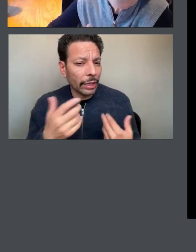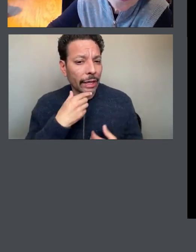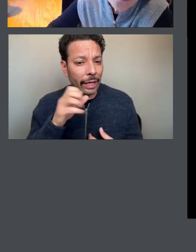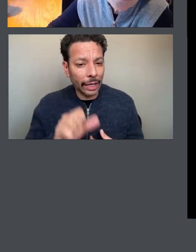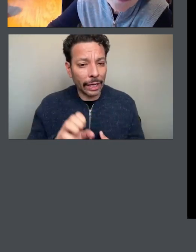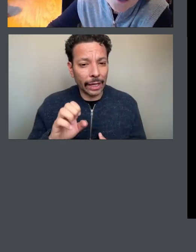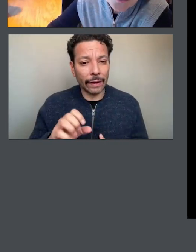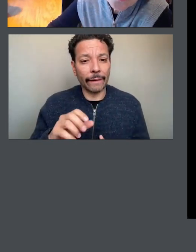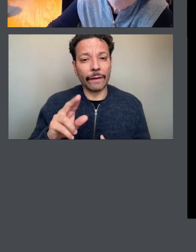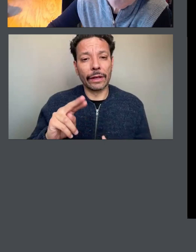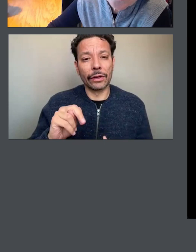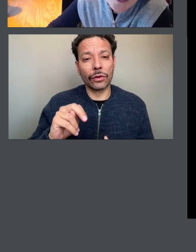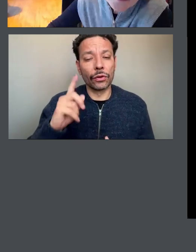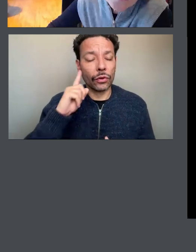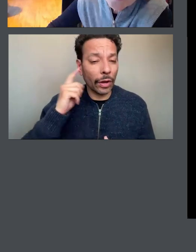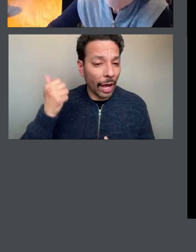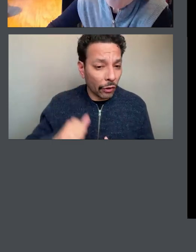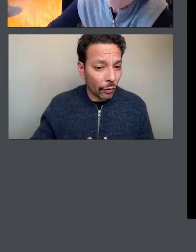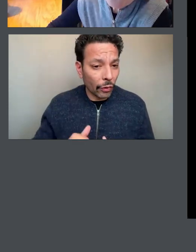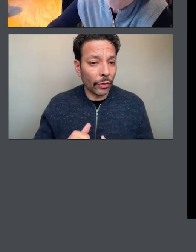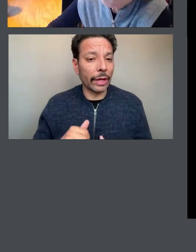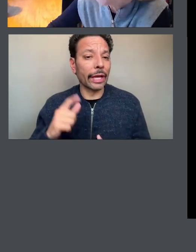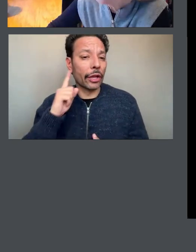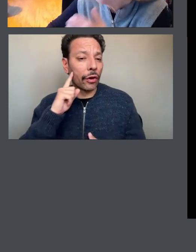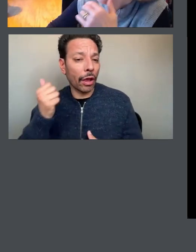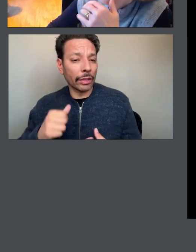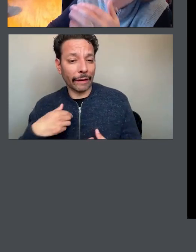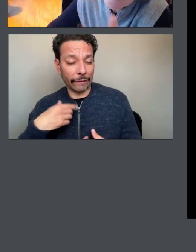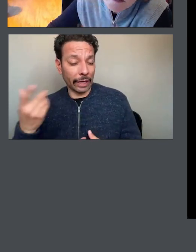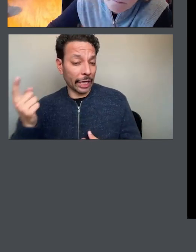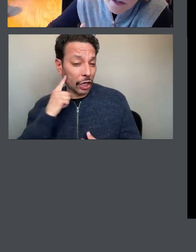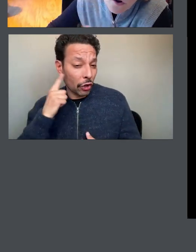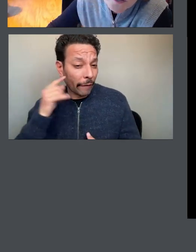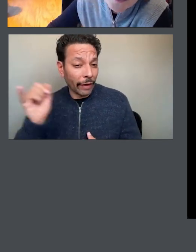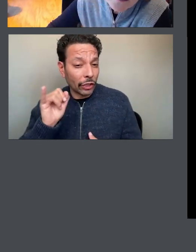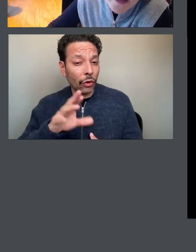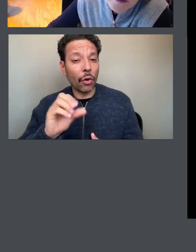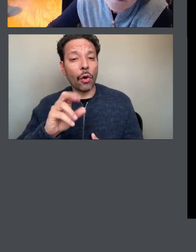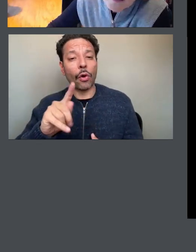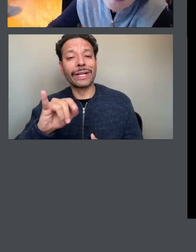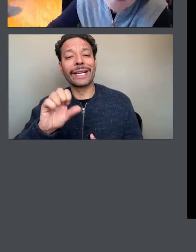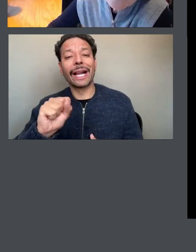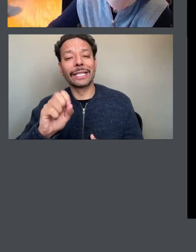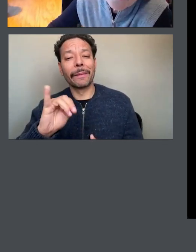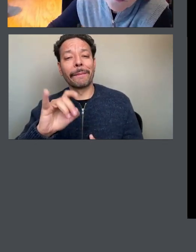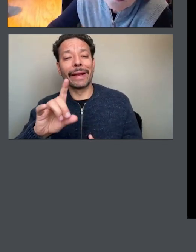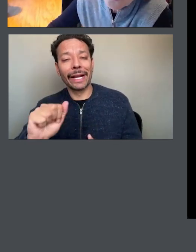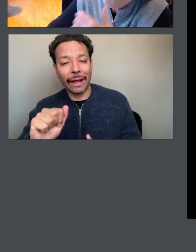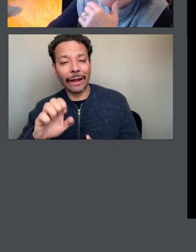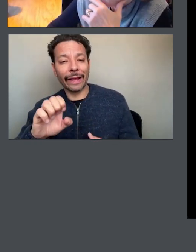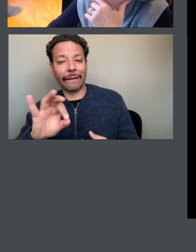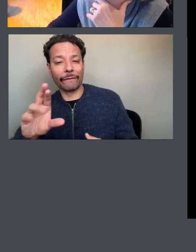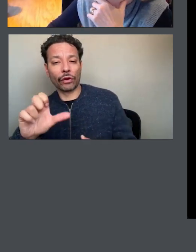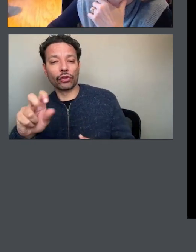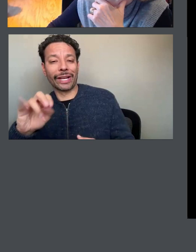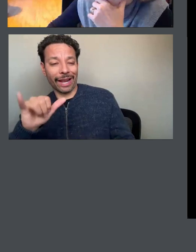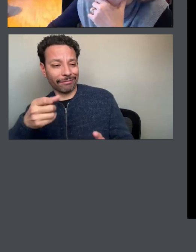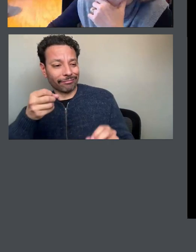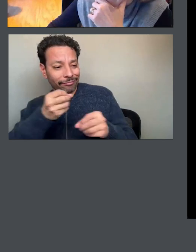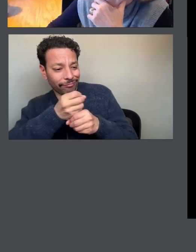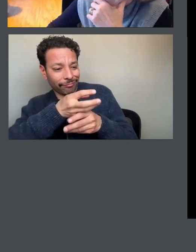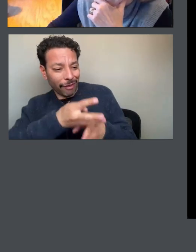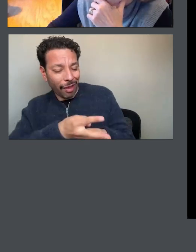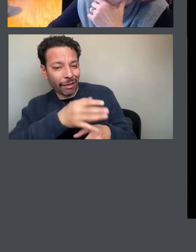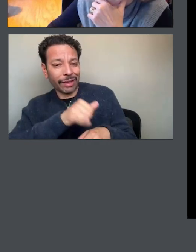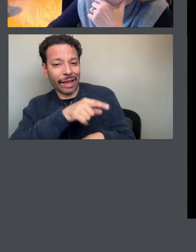history of ear infections or otitis media with effusion that can be causing that conductive component that we talked about in